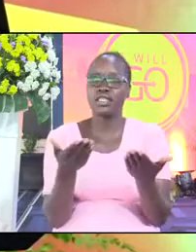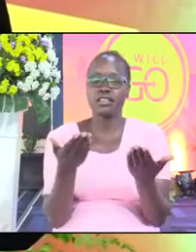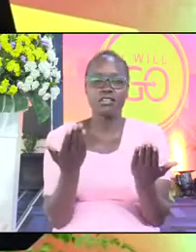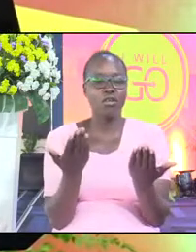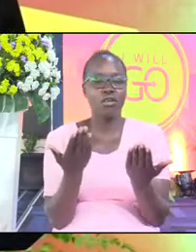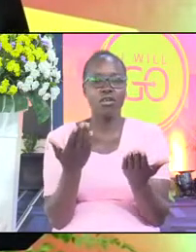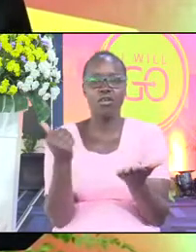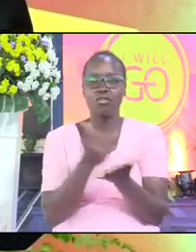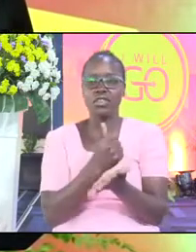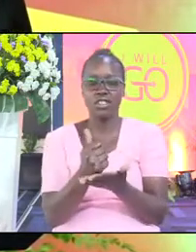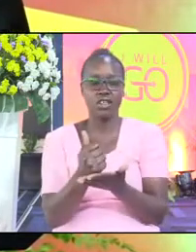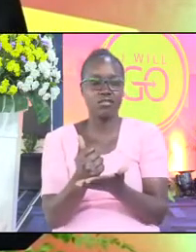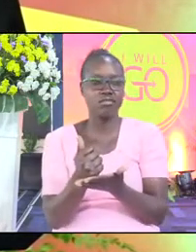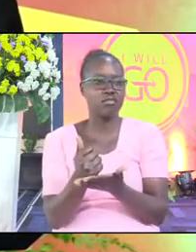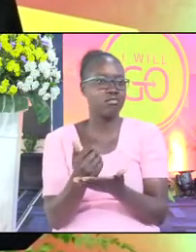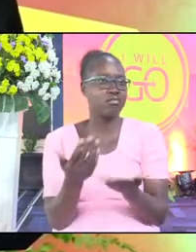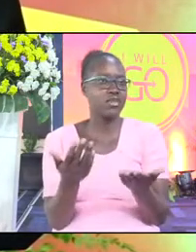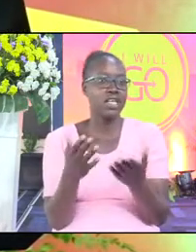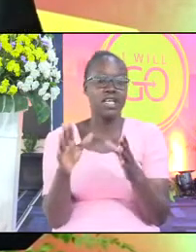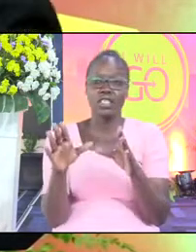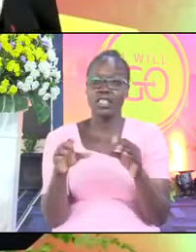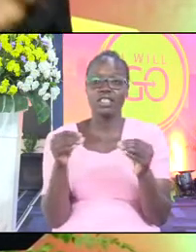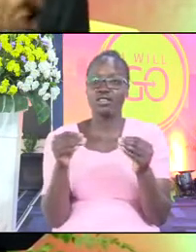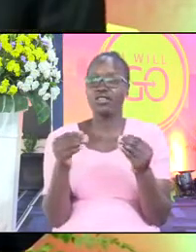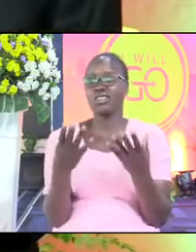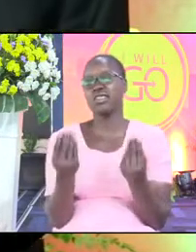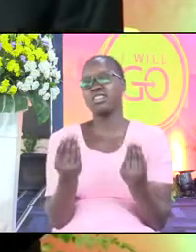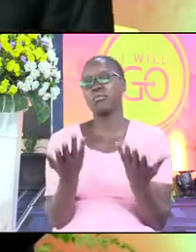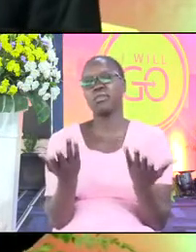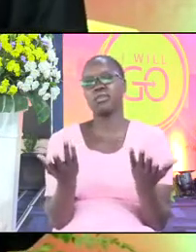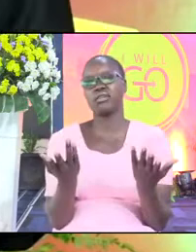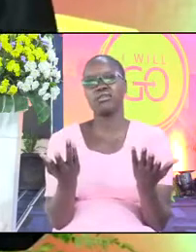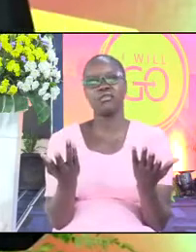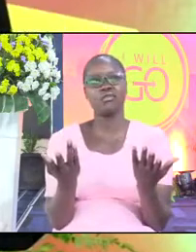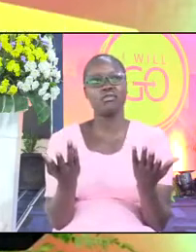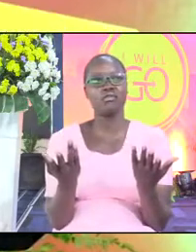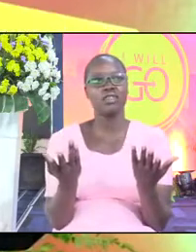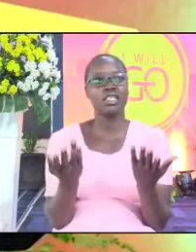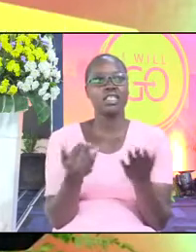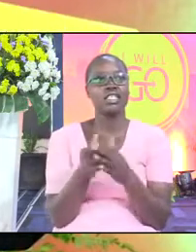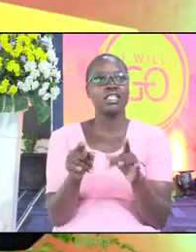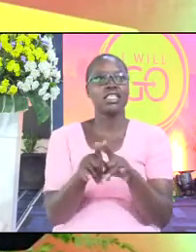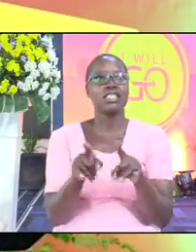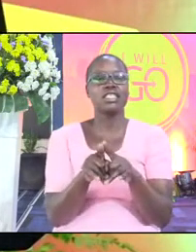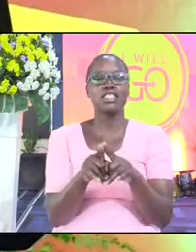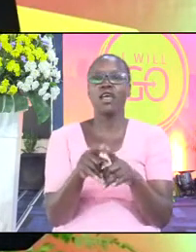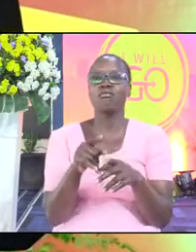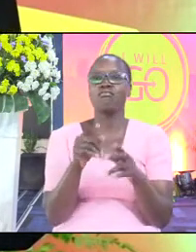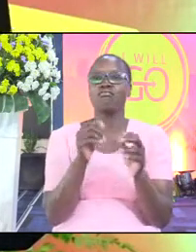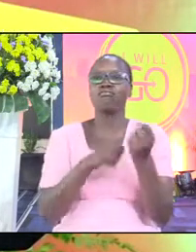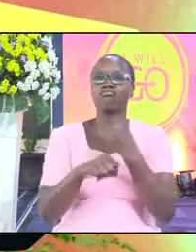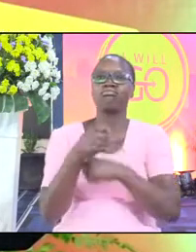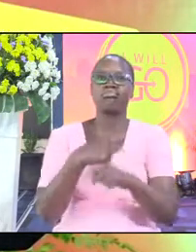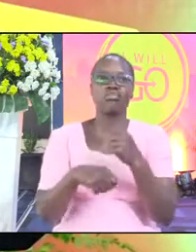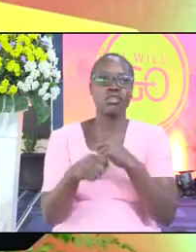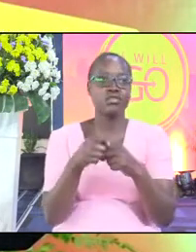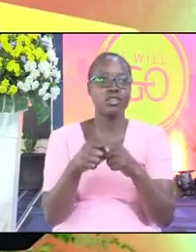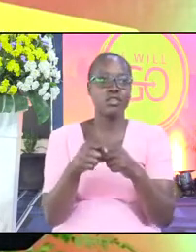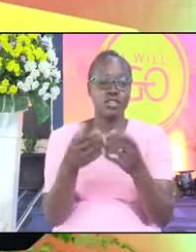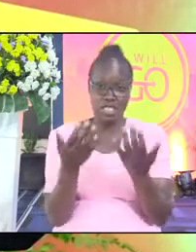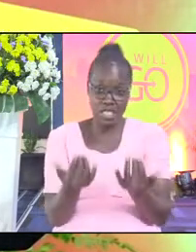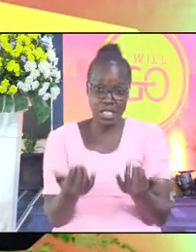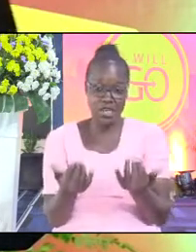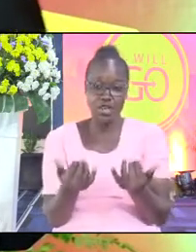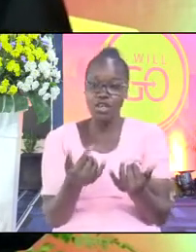the visa. And I took it for granted that the same pertained to this time.